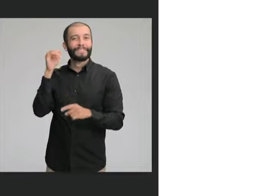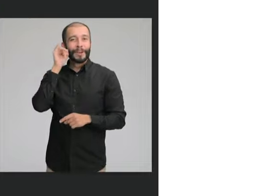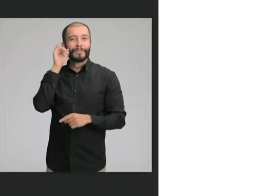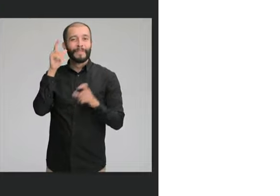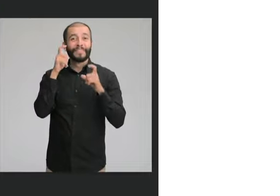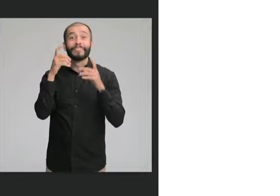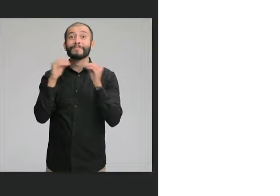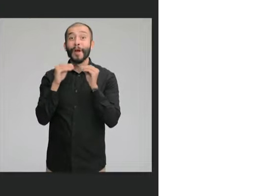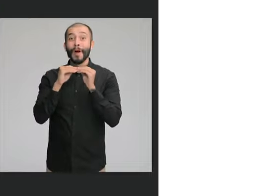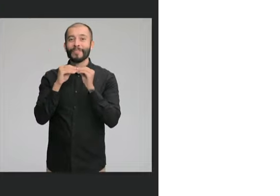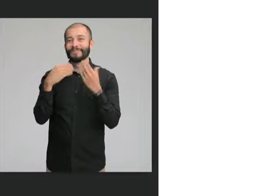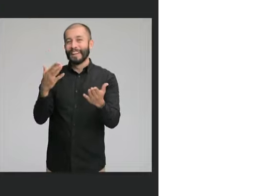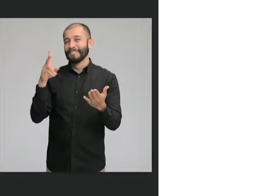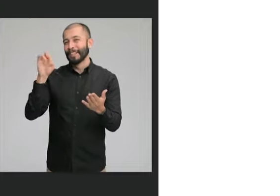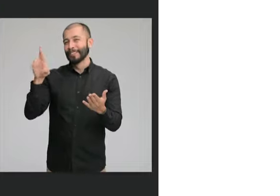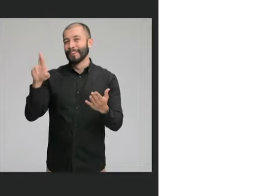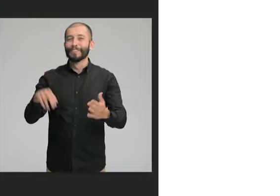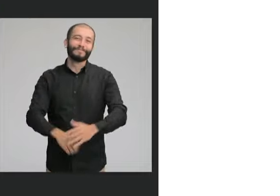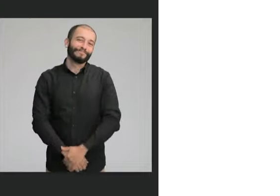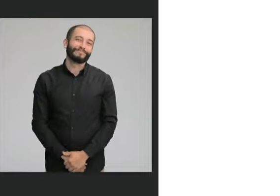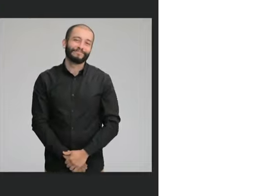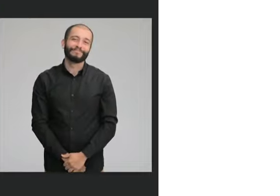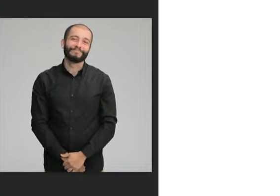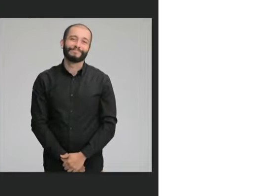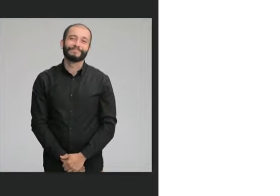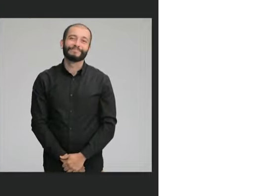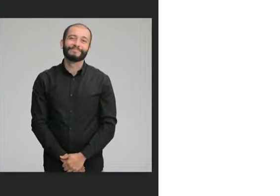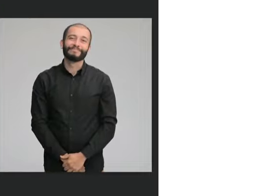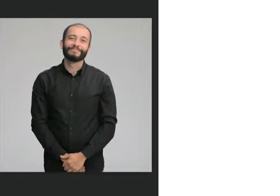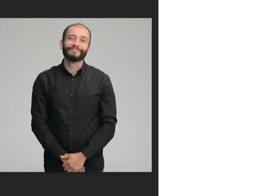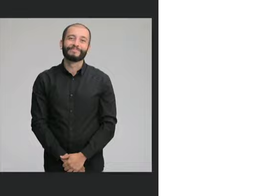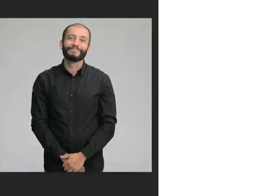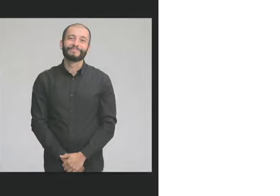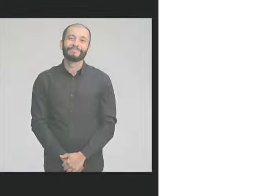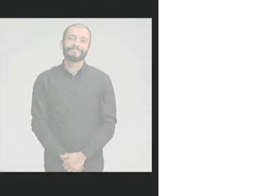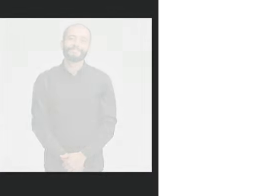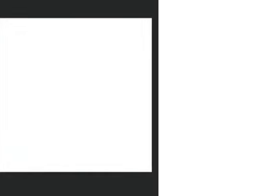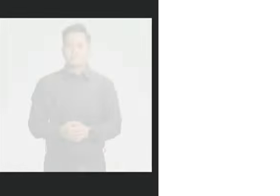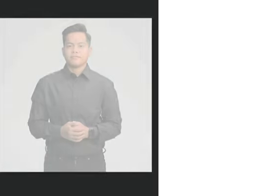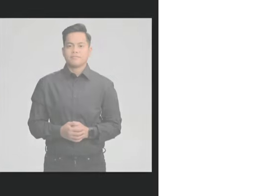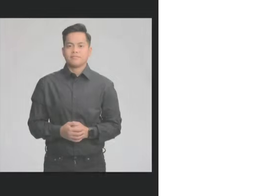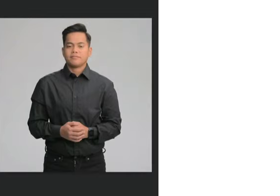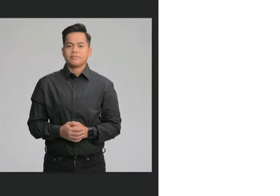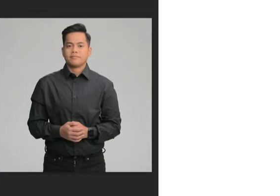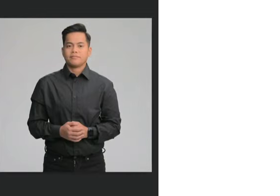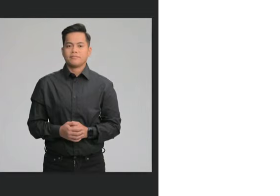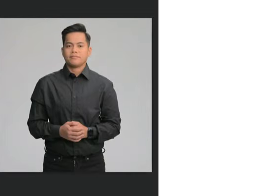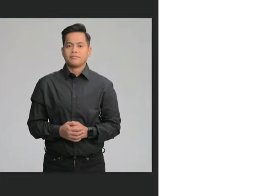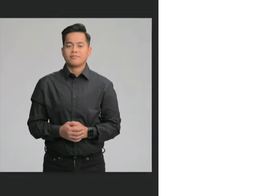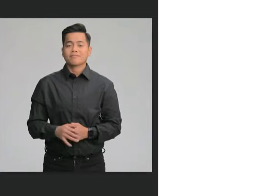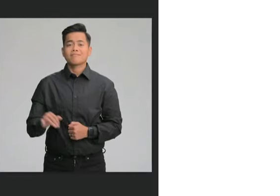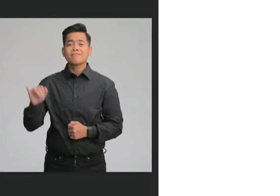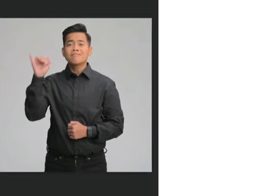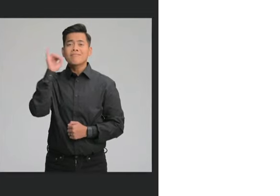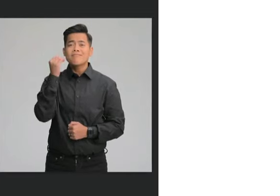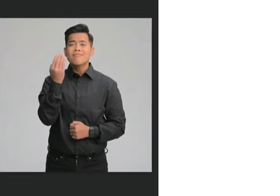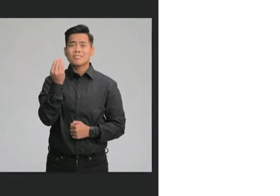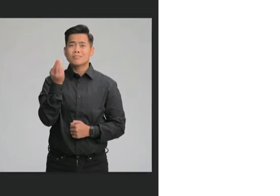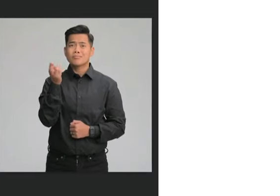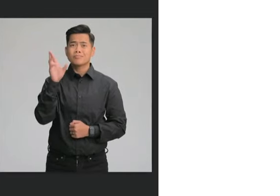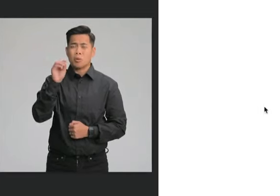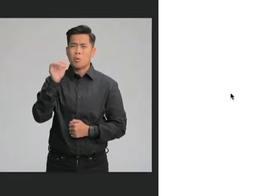too. To tell you more, here's Vitor. Gotta keep it all in focus. Come on, Vitor. iPhone 14